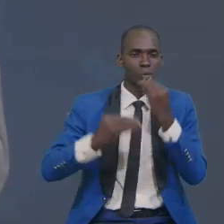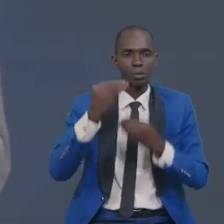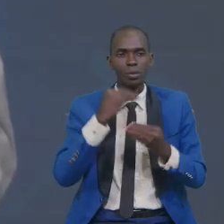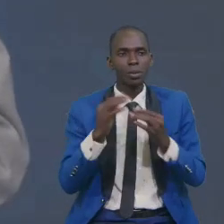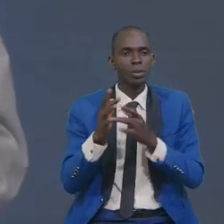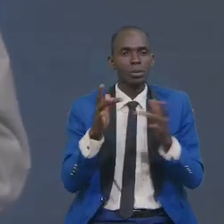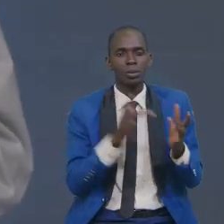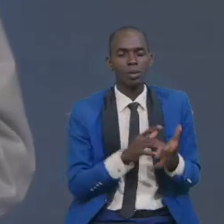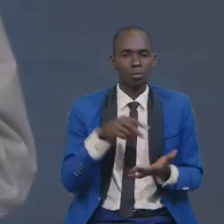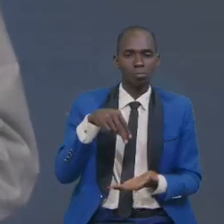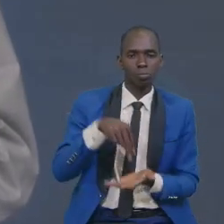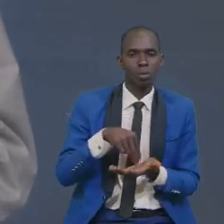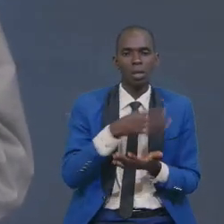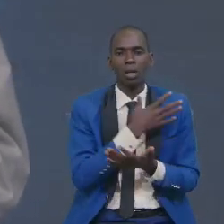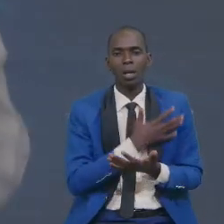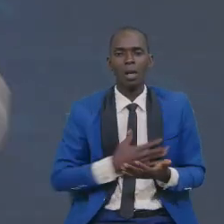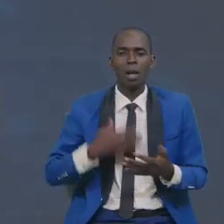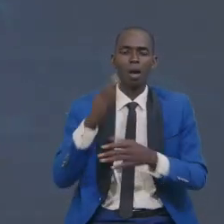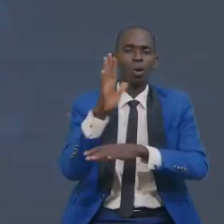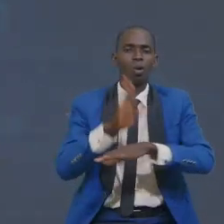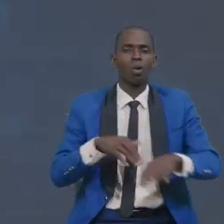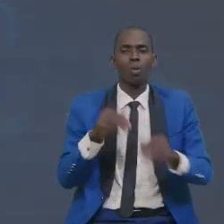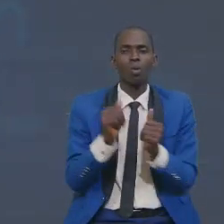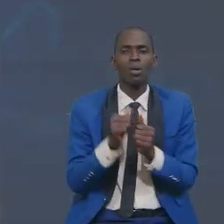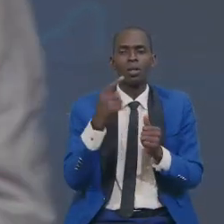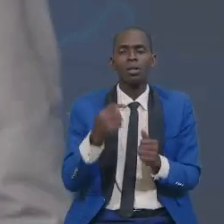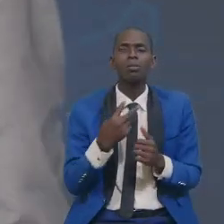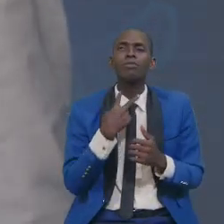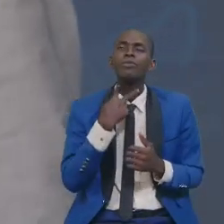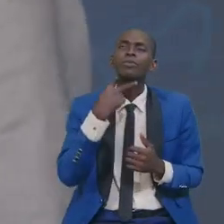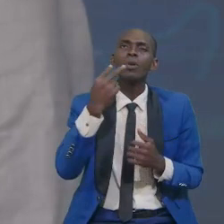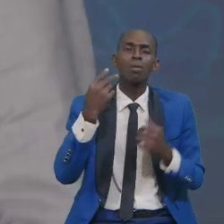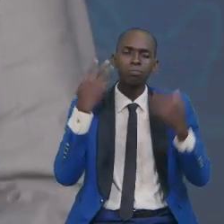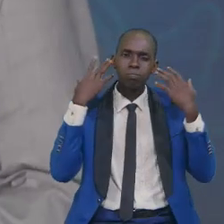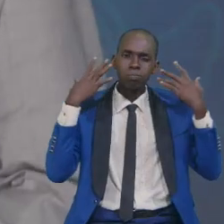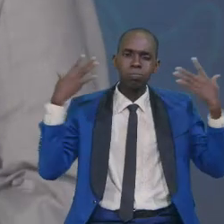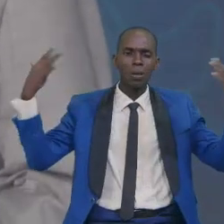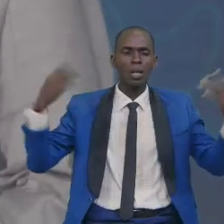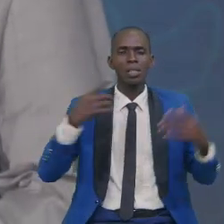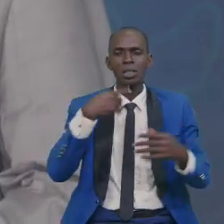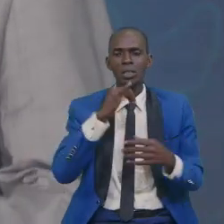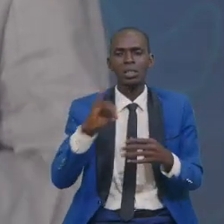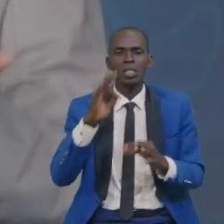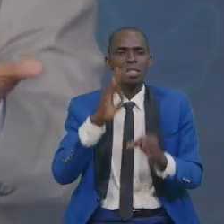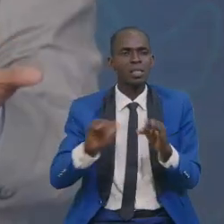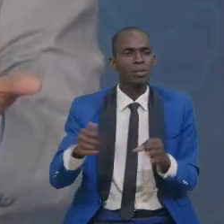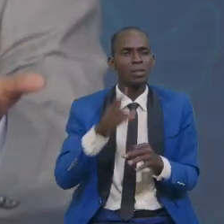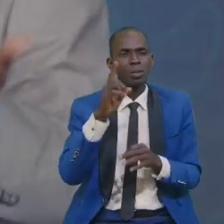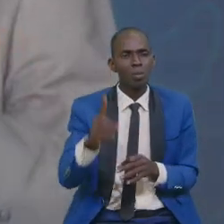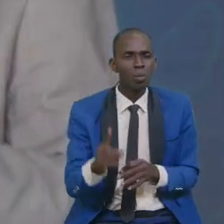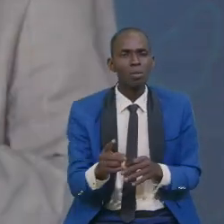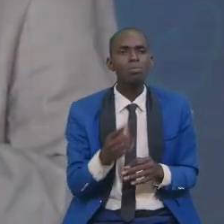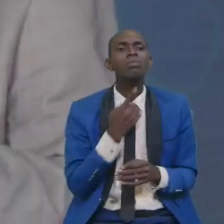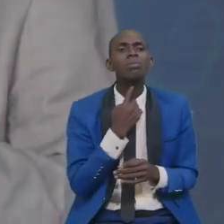chewed and cried with a loud voice saying if any man searched let him